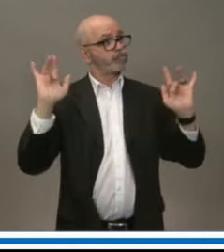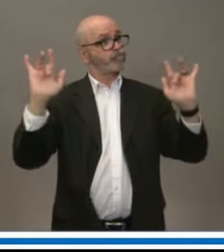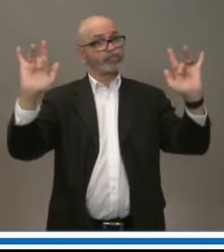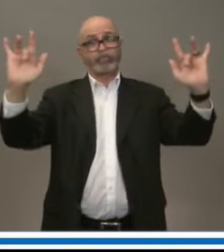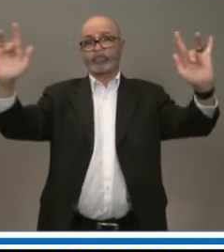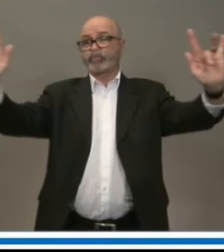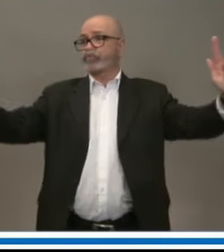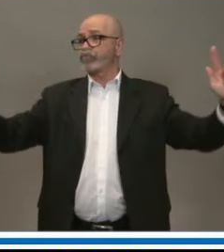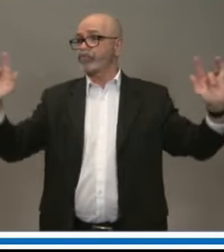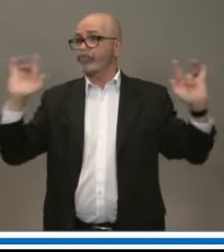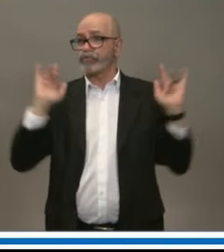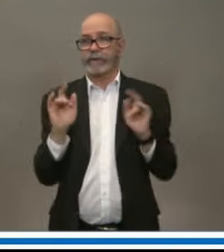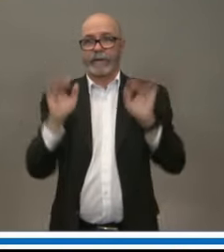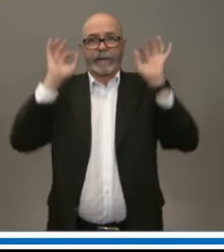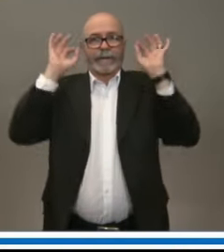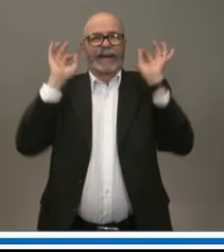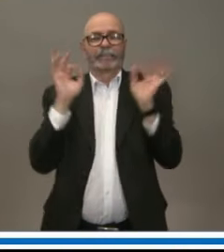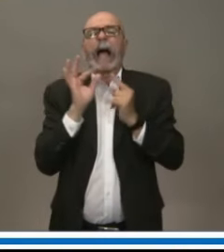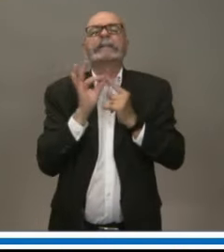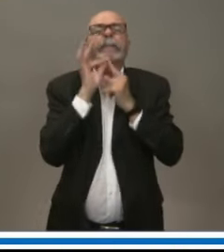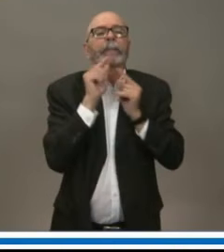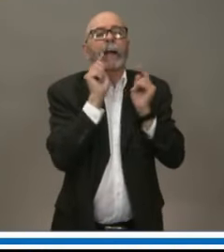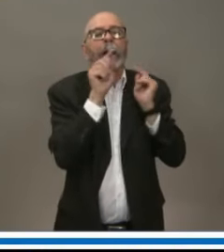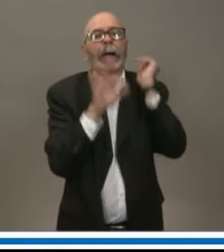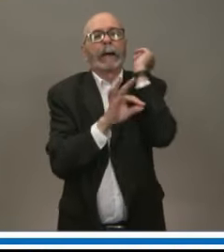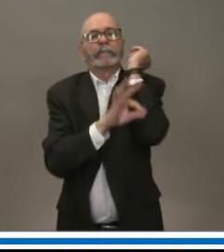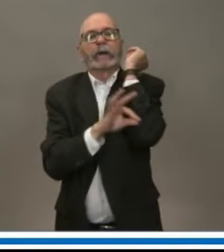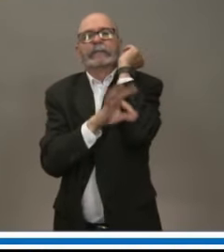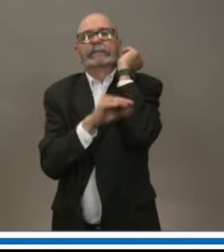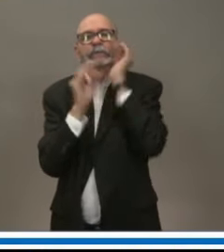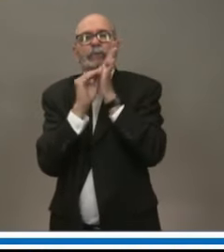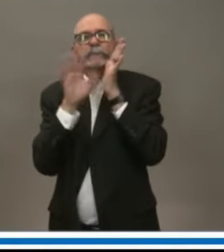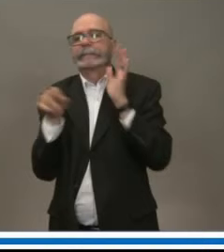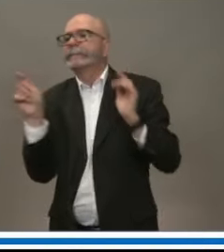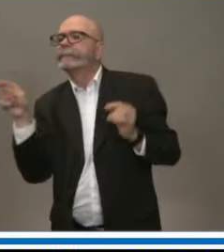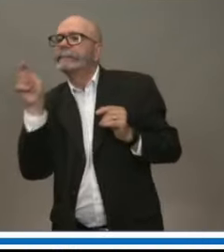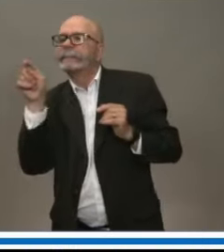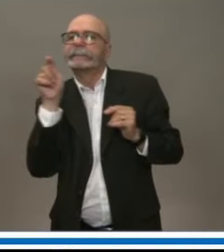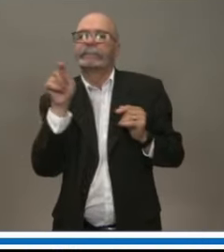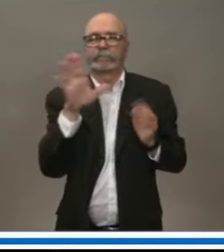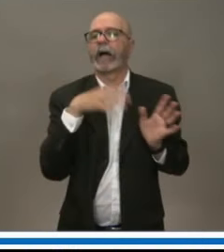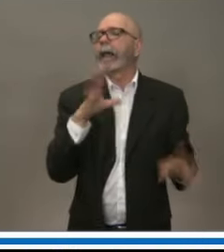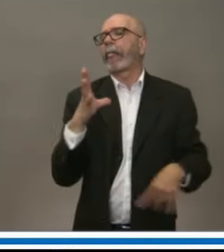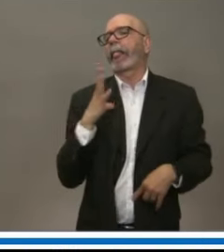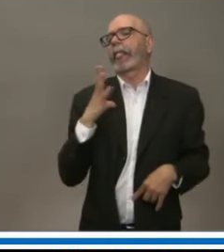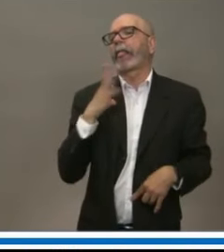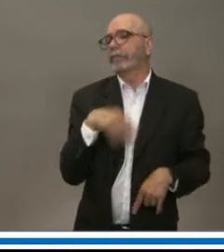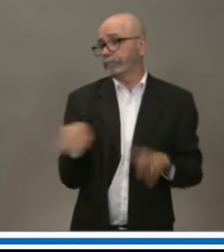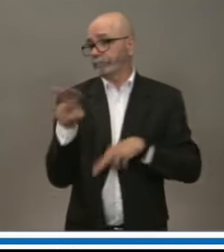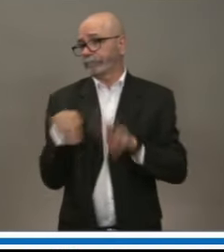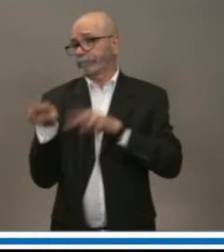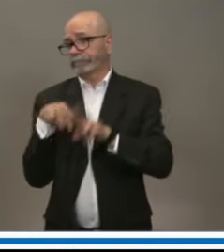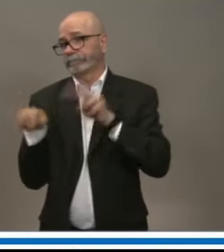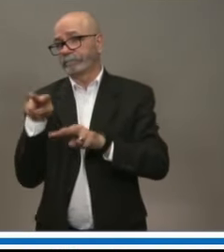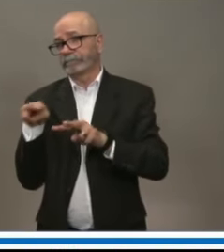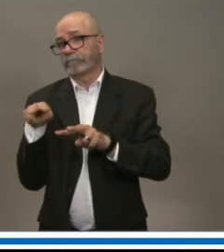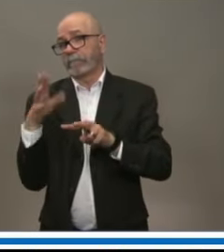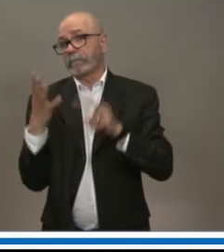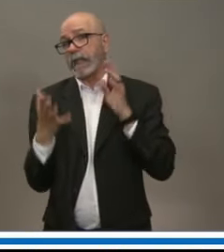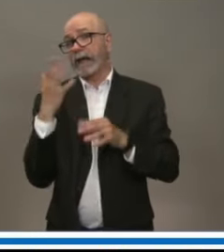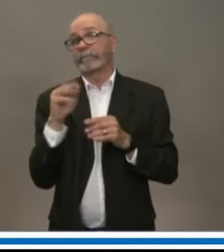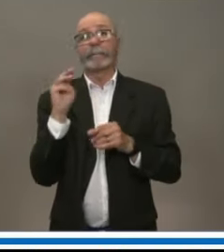foreign students, but I think we'll have to continue to look at that. As there's a number of things coming in May 1st that we need to look at in